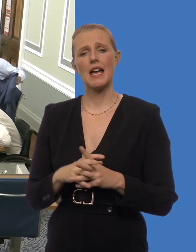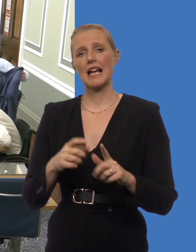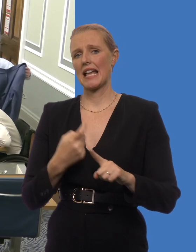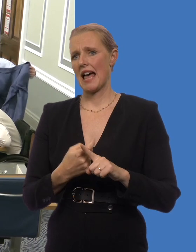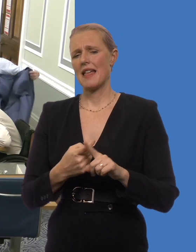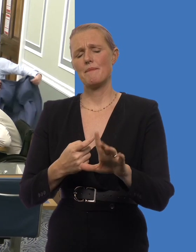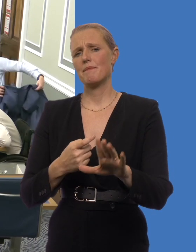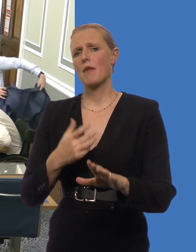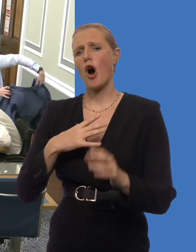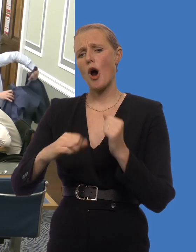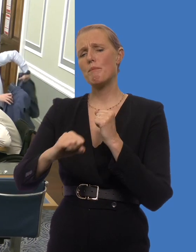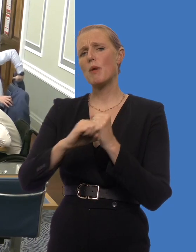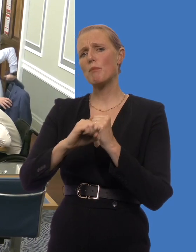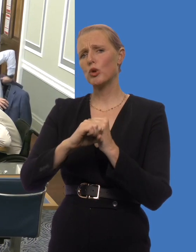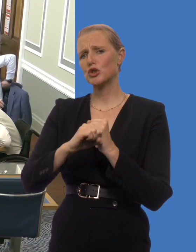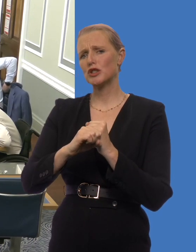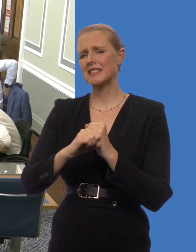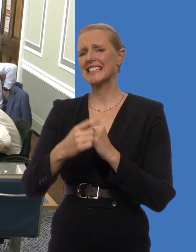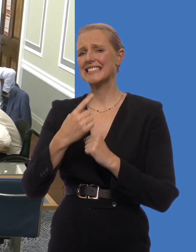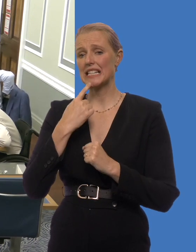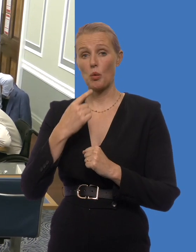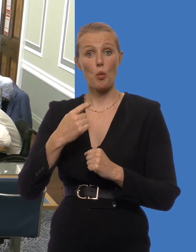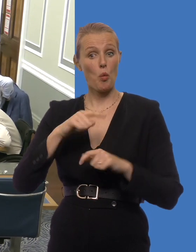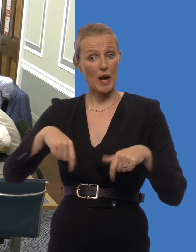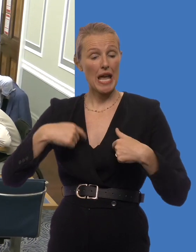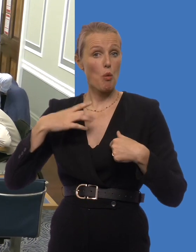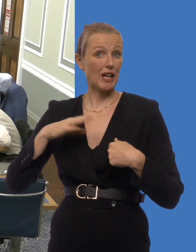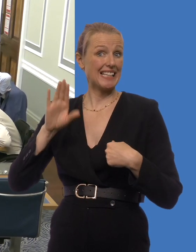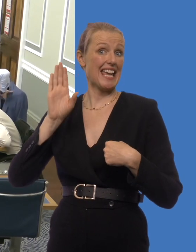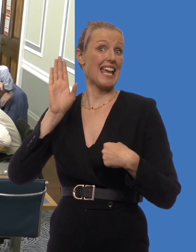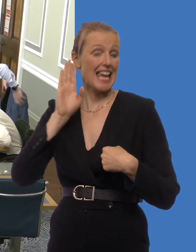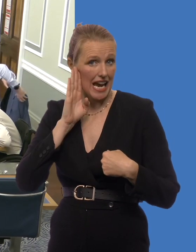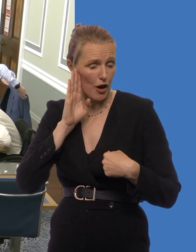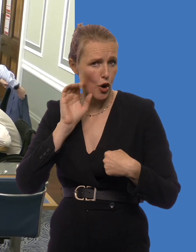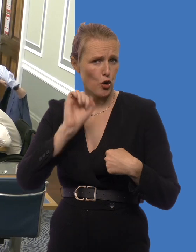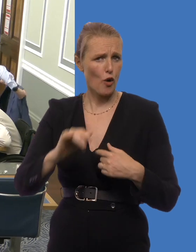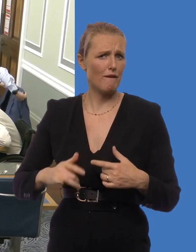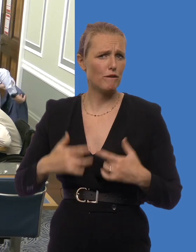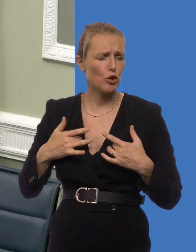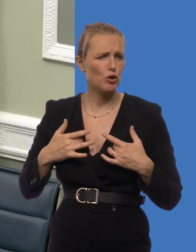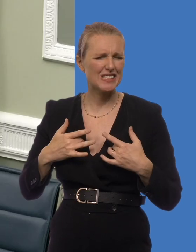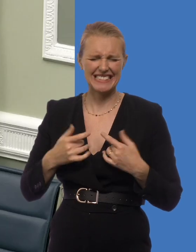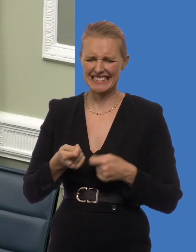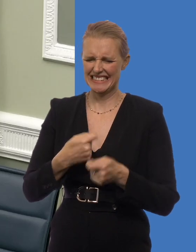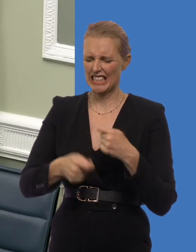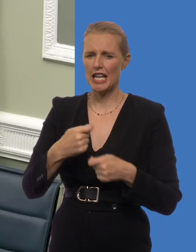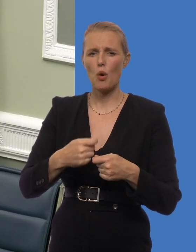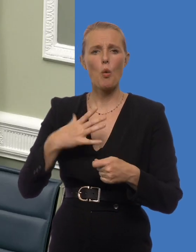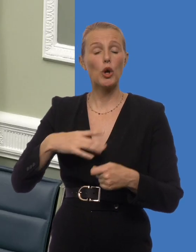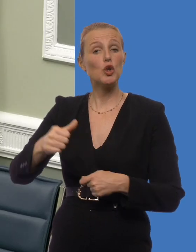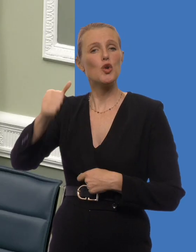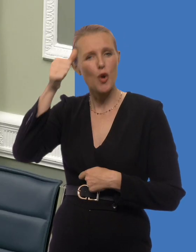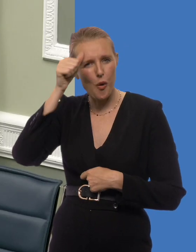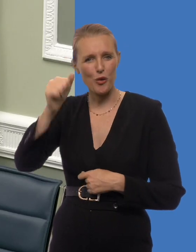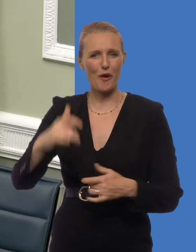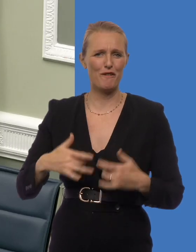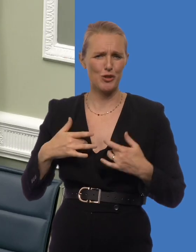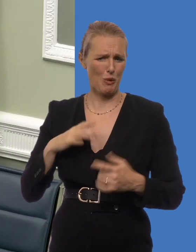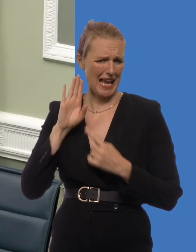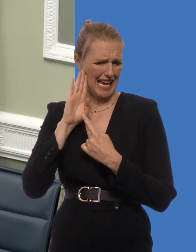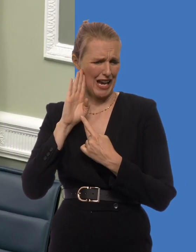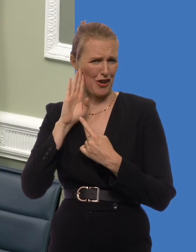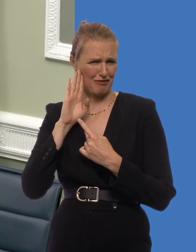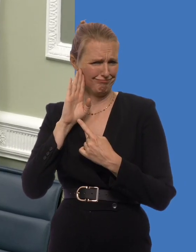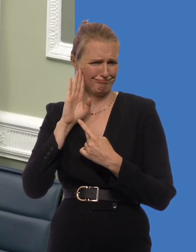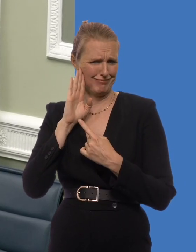promotion piece it says we want to hear your views. Can we change that to know your views? Yeah. It's just, we are talking about sign language, so it's just being